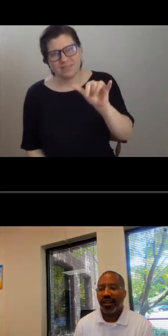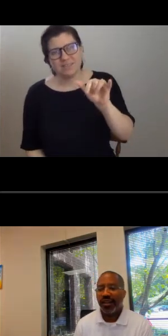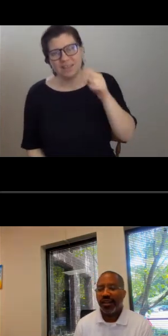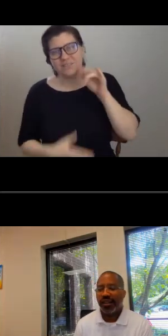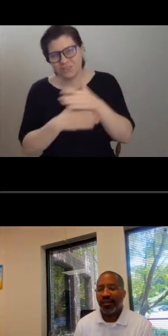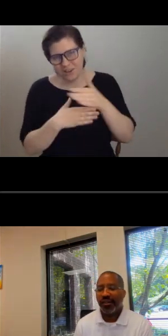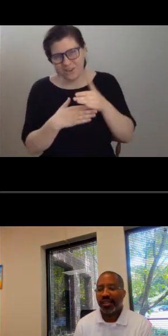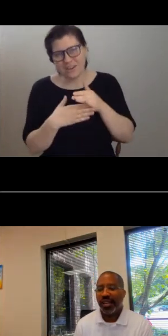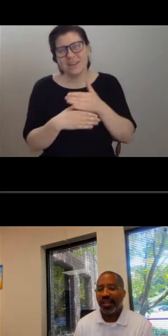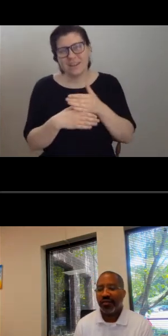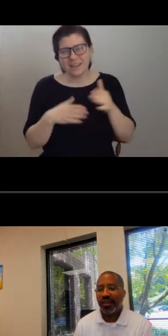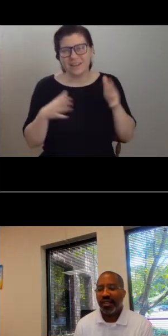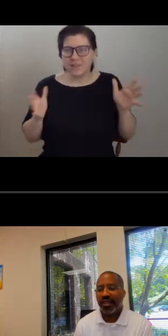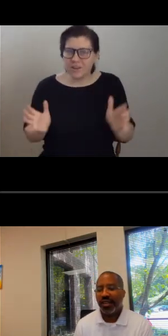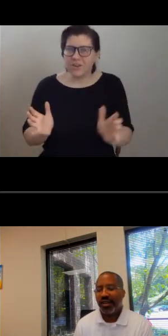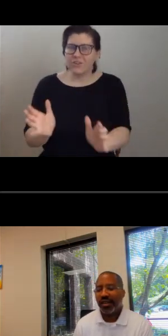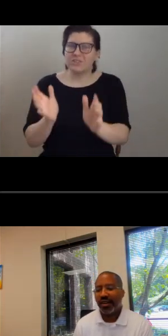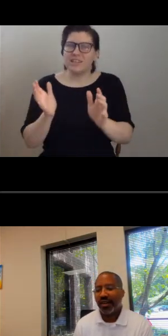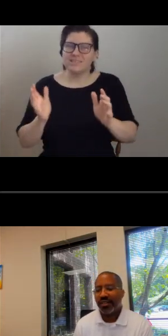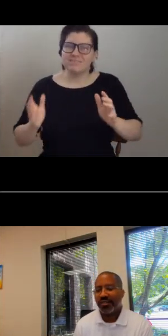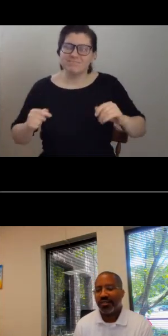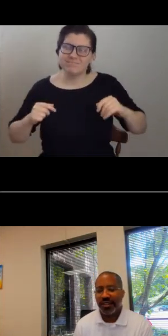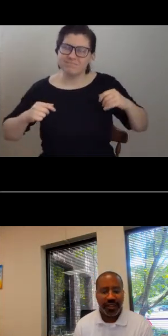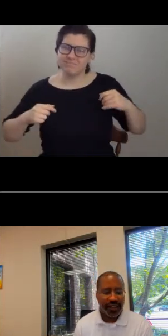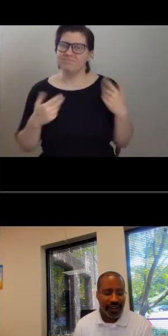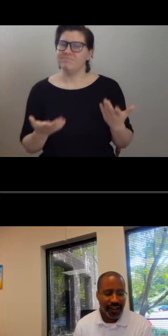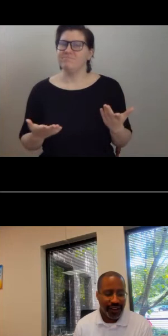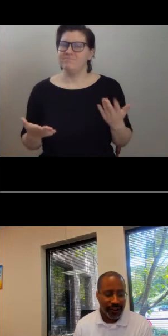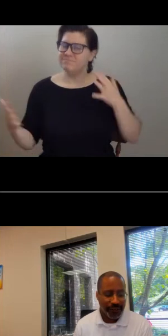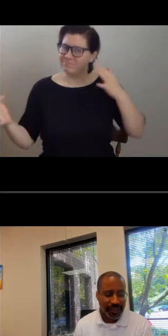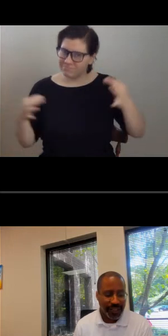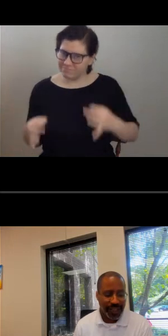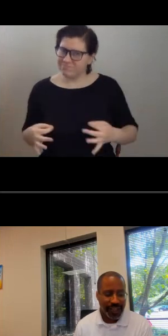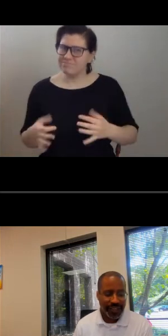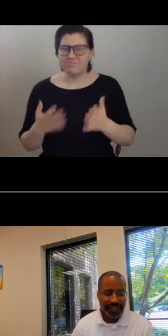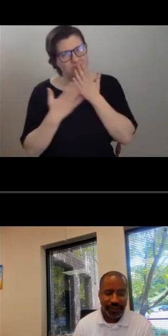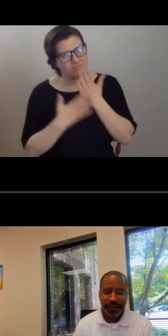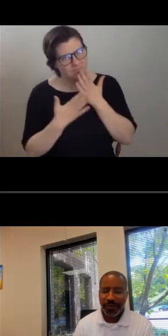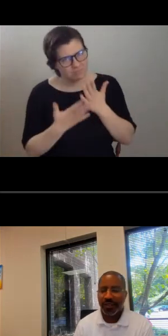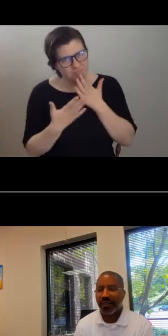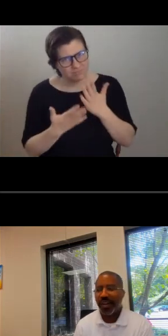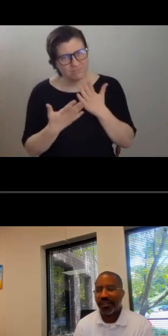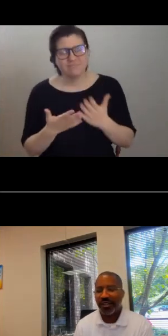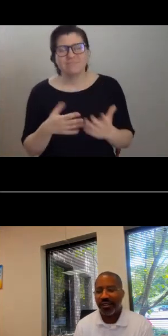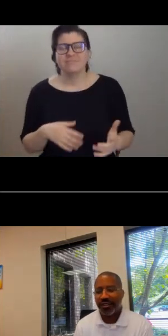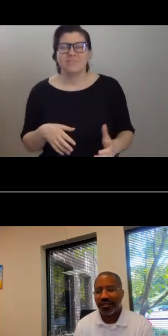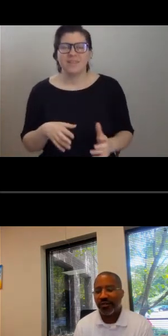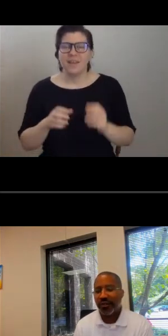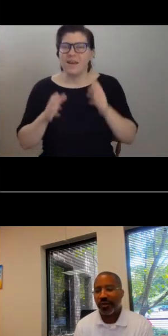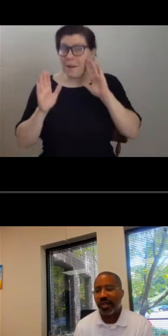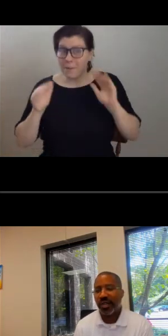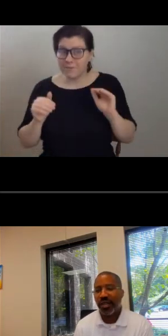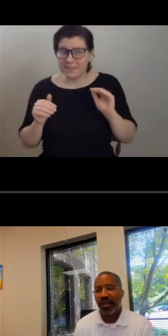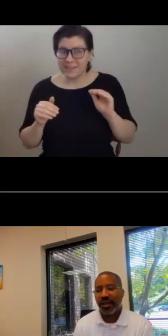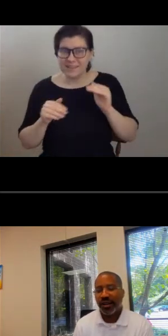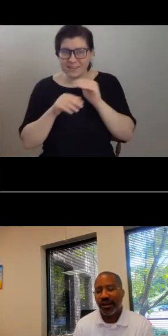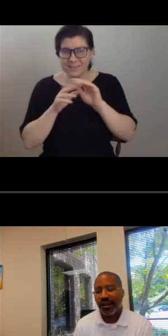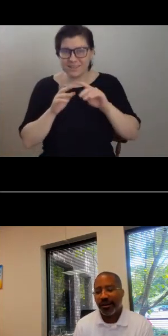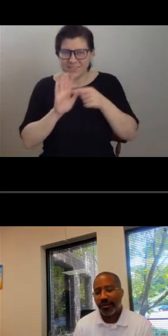sharing and encouraging and giving instruction and hopefully lighting a little bit of fire under